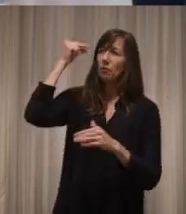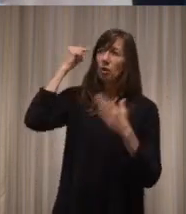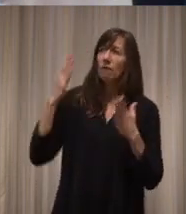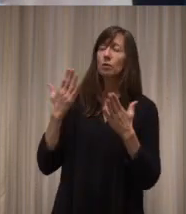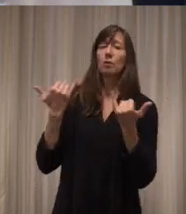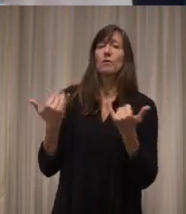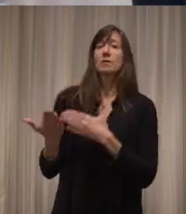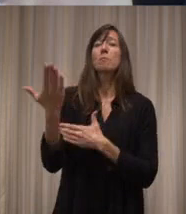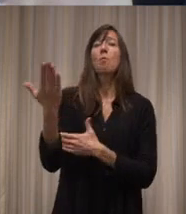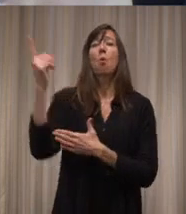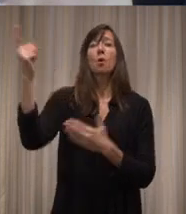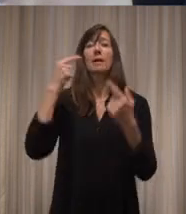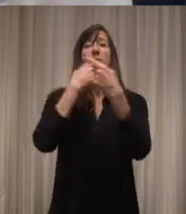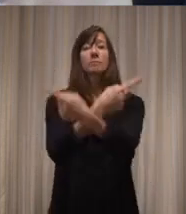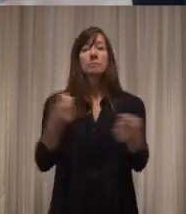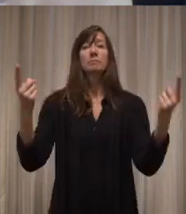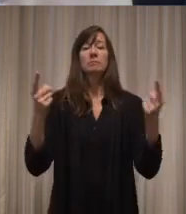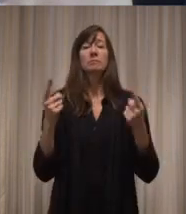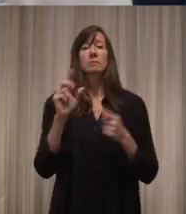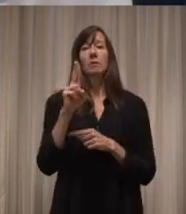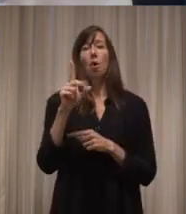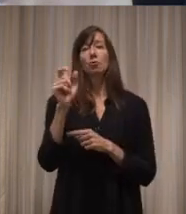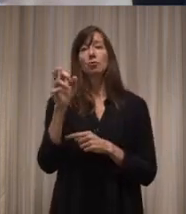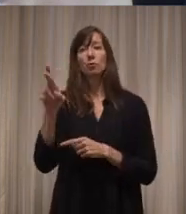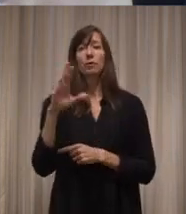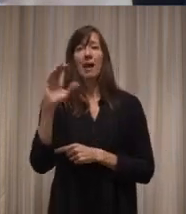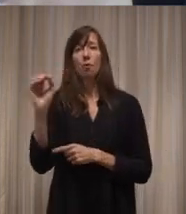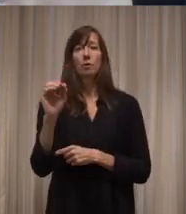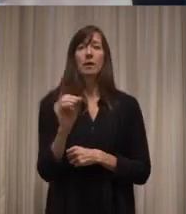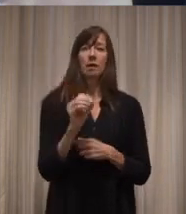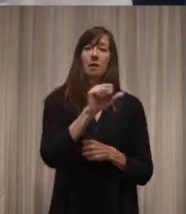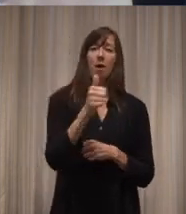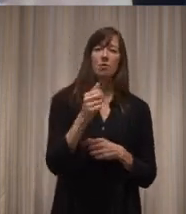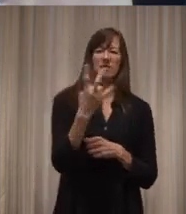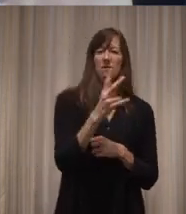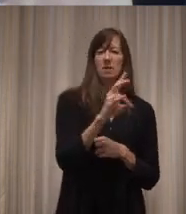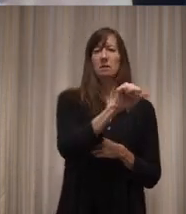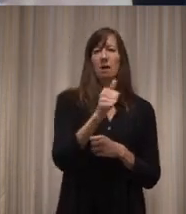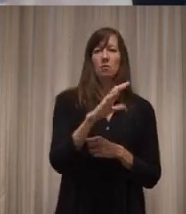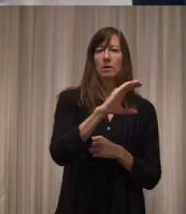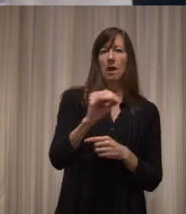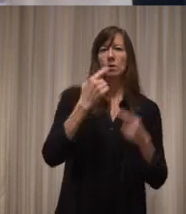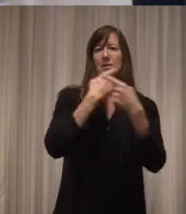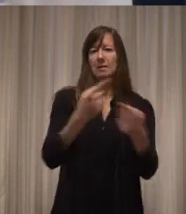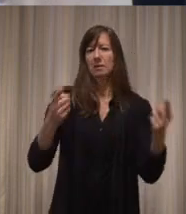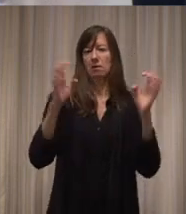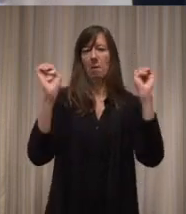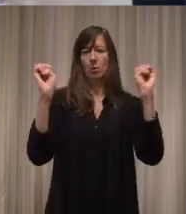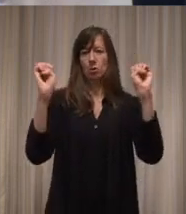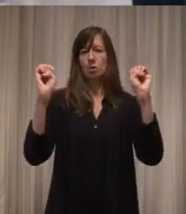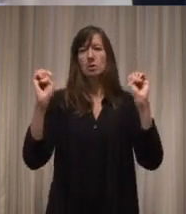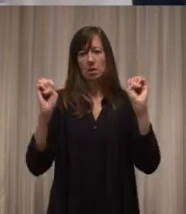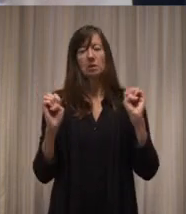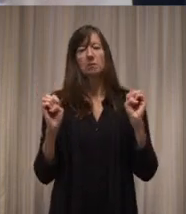emergency in Ulster County and 17 other counties. That gives us additional flexibility to move resources as needed,